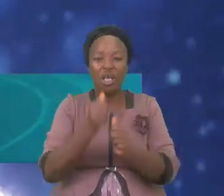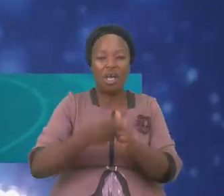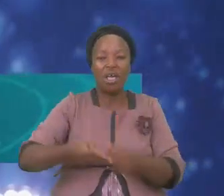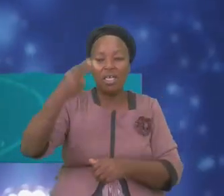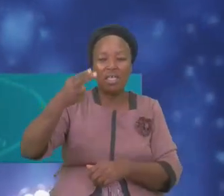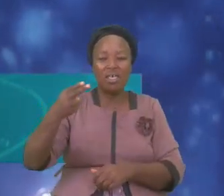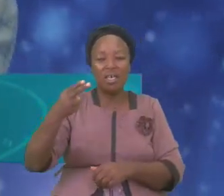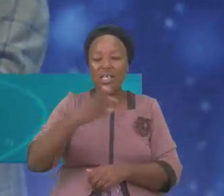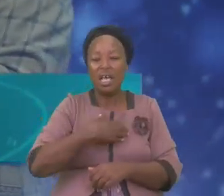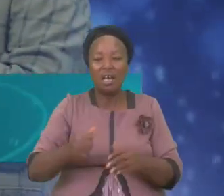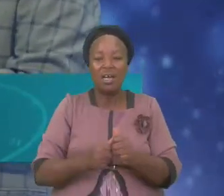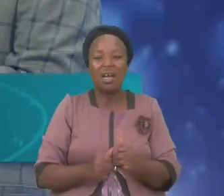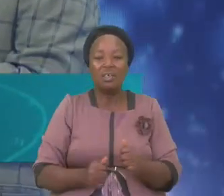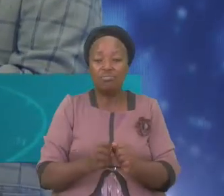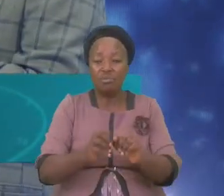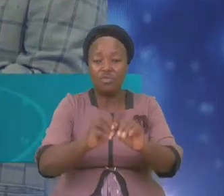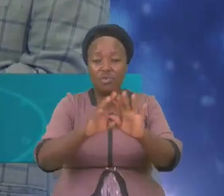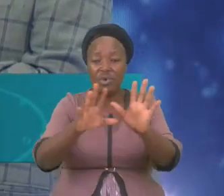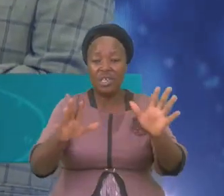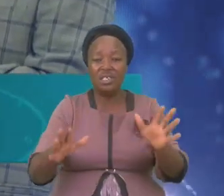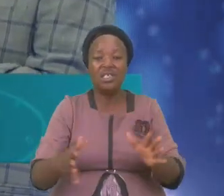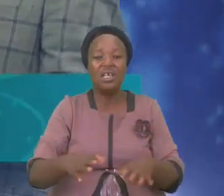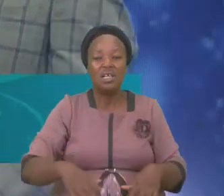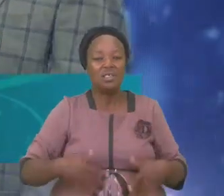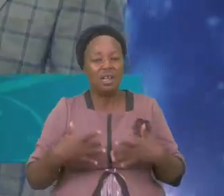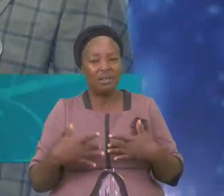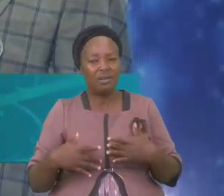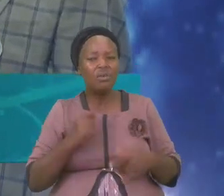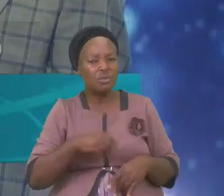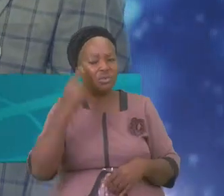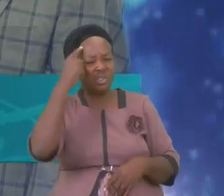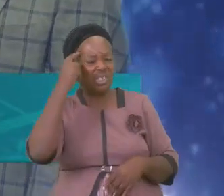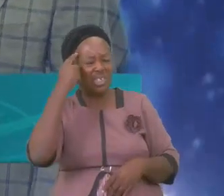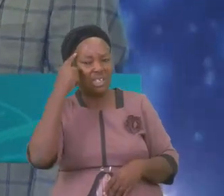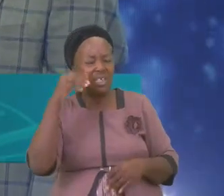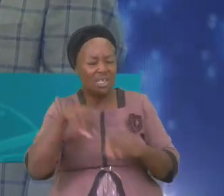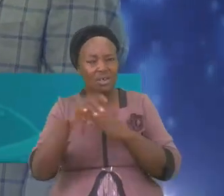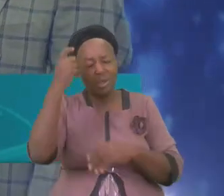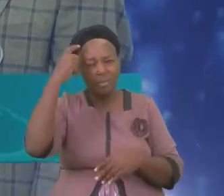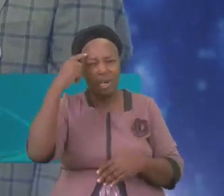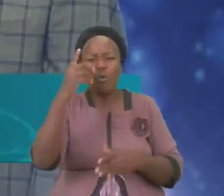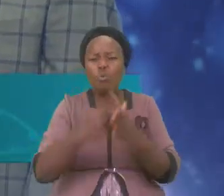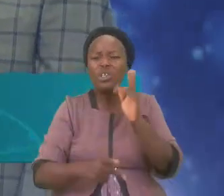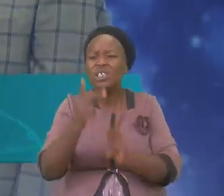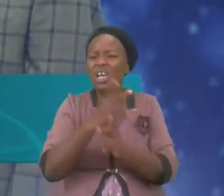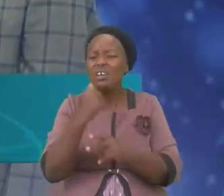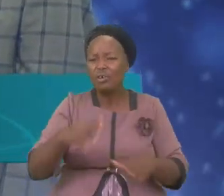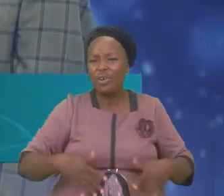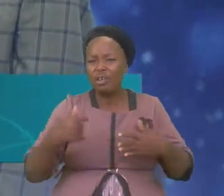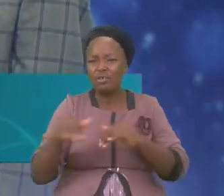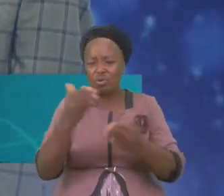your mind, what kind of life do you want? That angels will say, this is